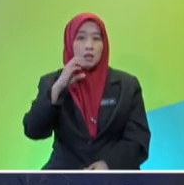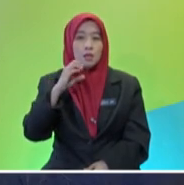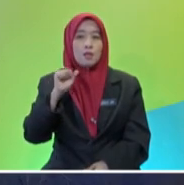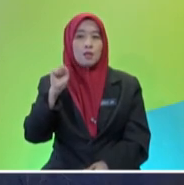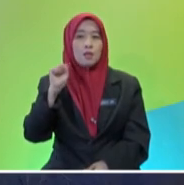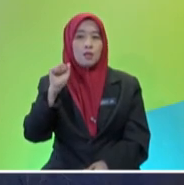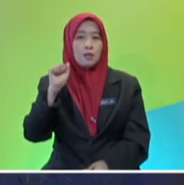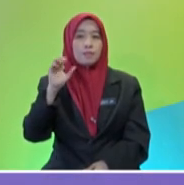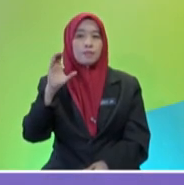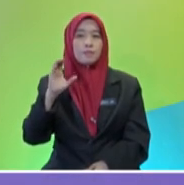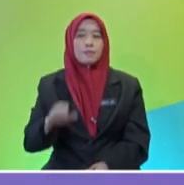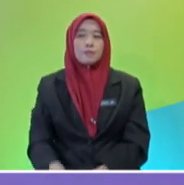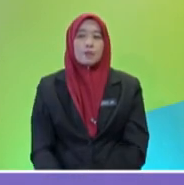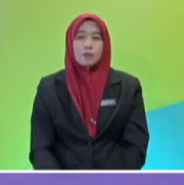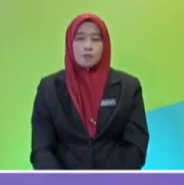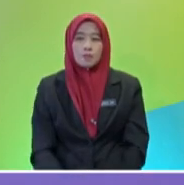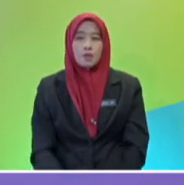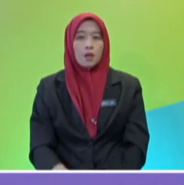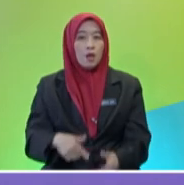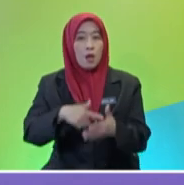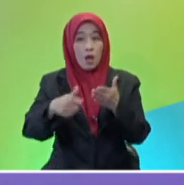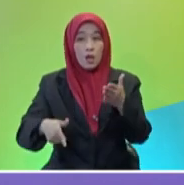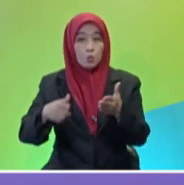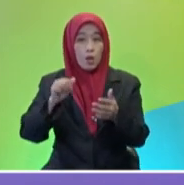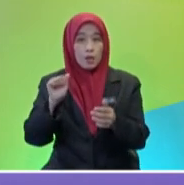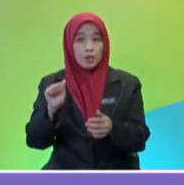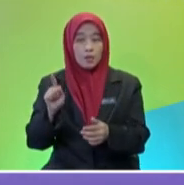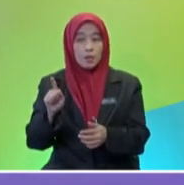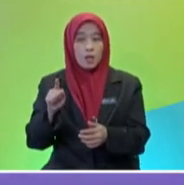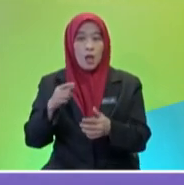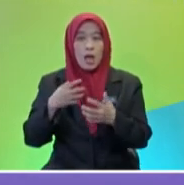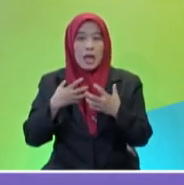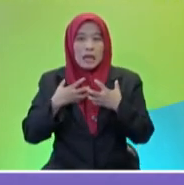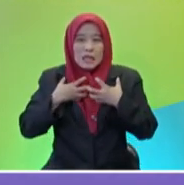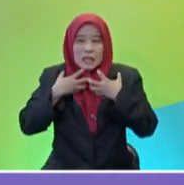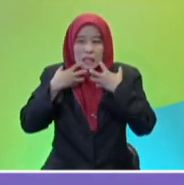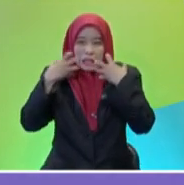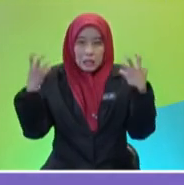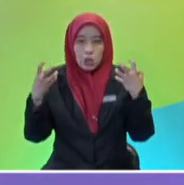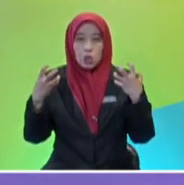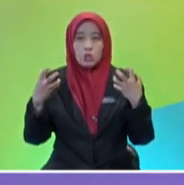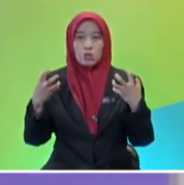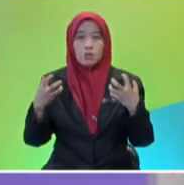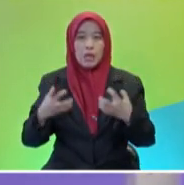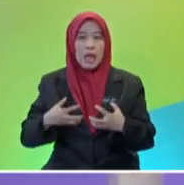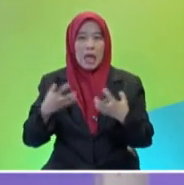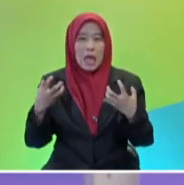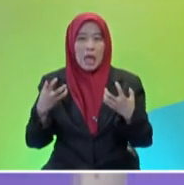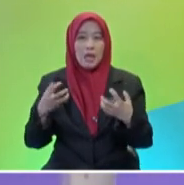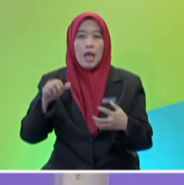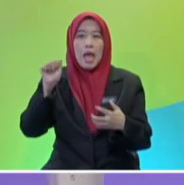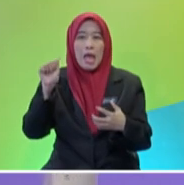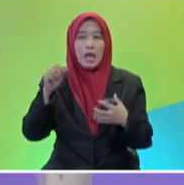Okay. And the last one is angry. Eh, angry. Eh, angry.